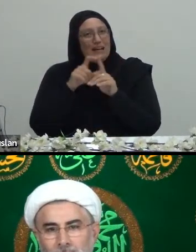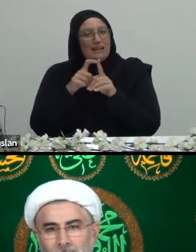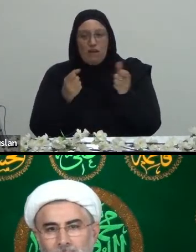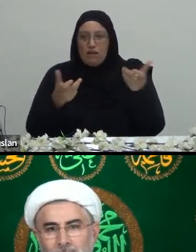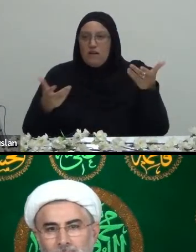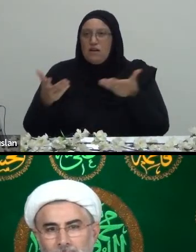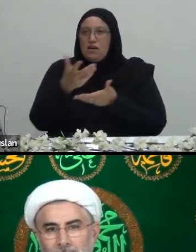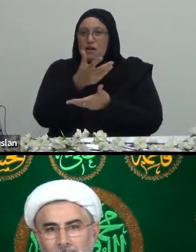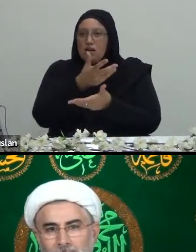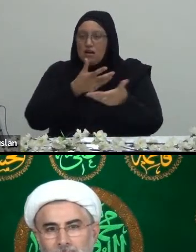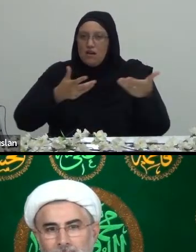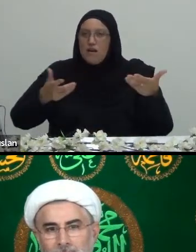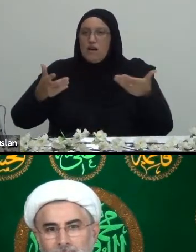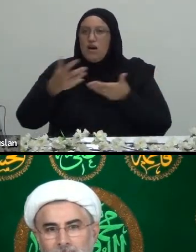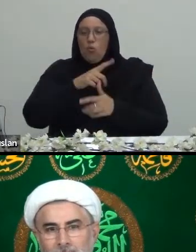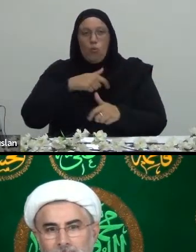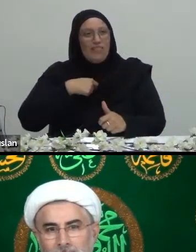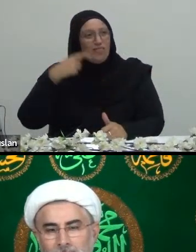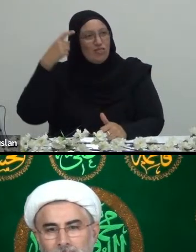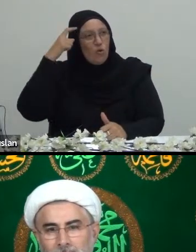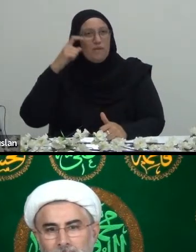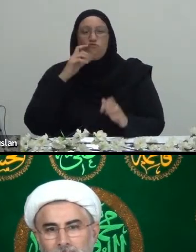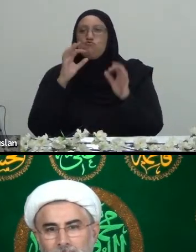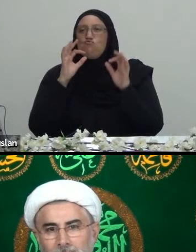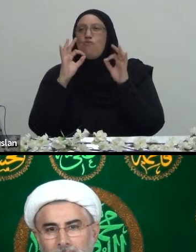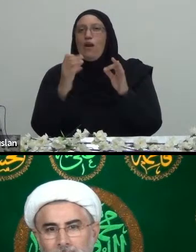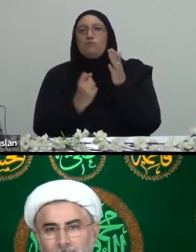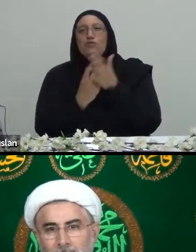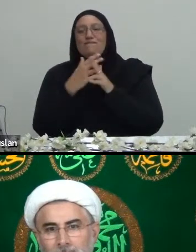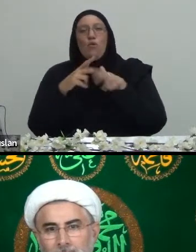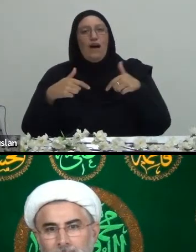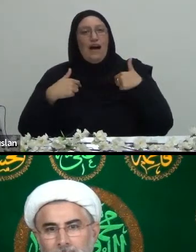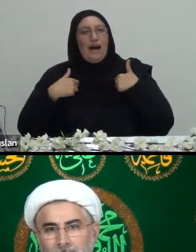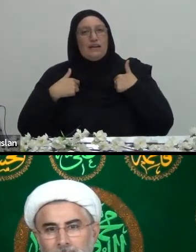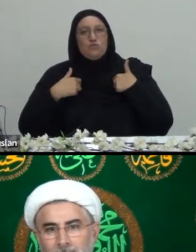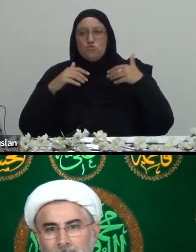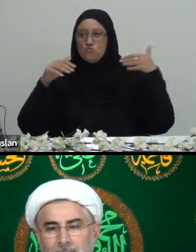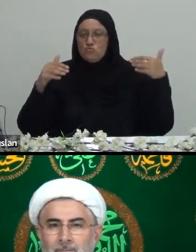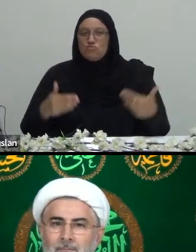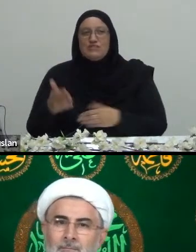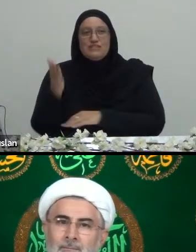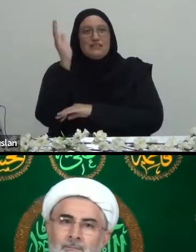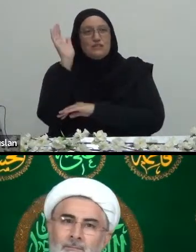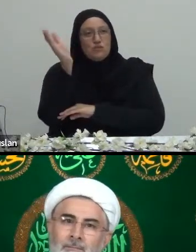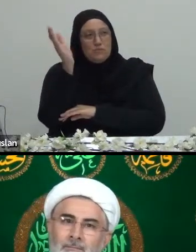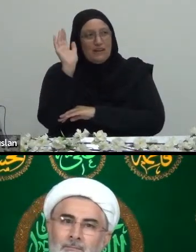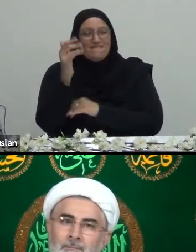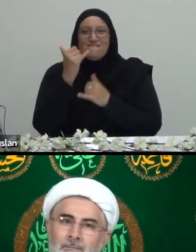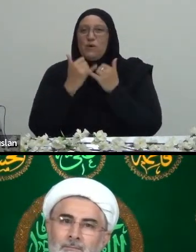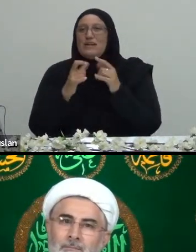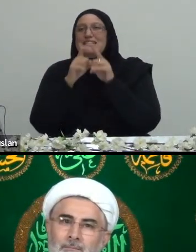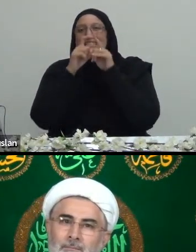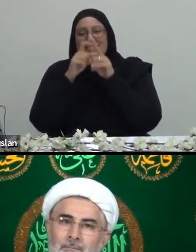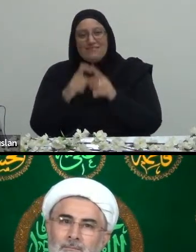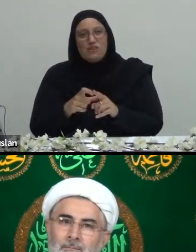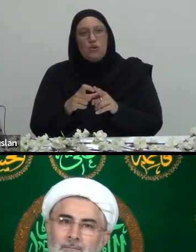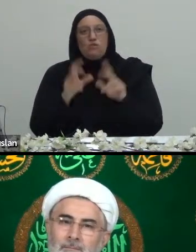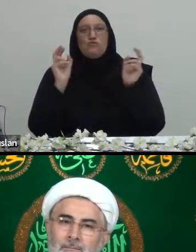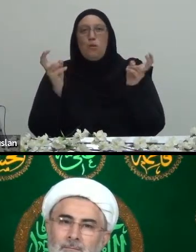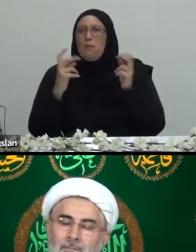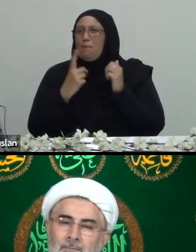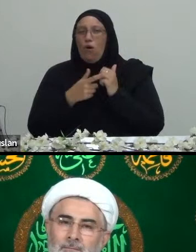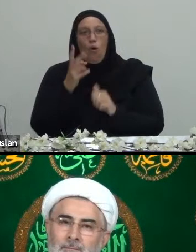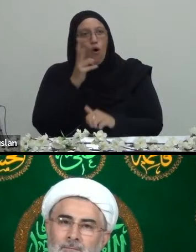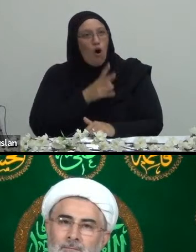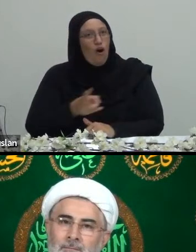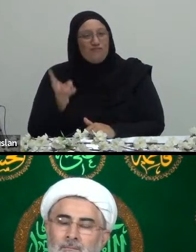myself, that we thought that it would be a great opportunity to present this topic, which is a very difficult topic, but also a topic that's not